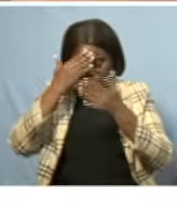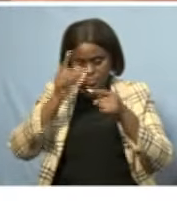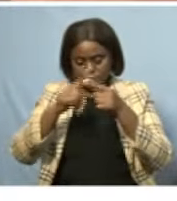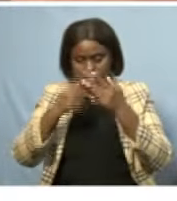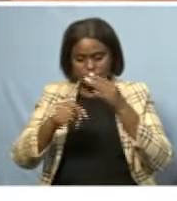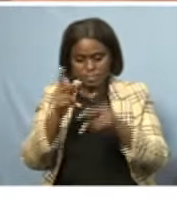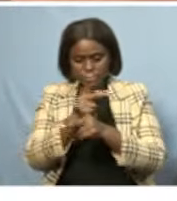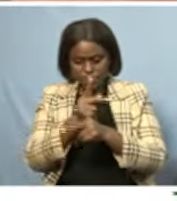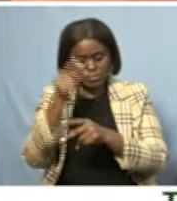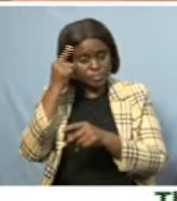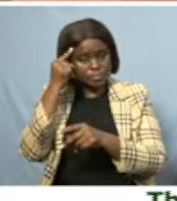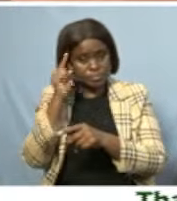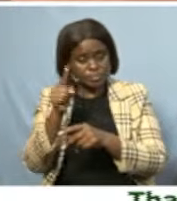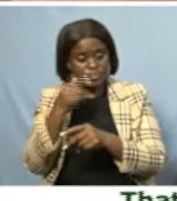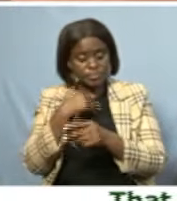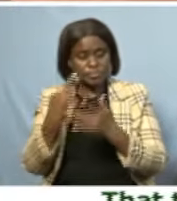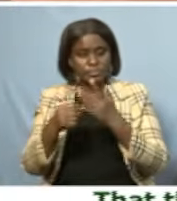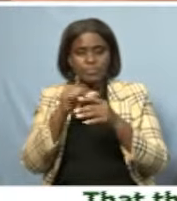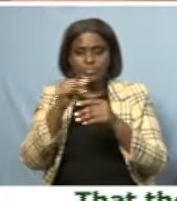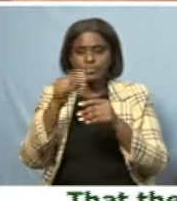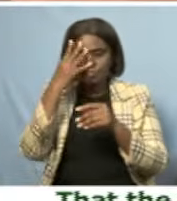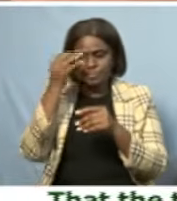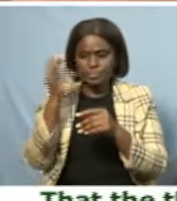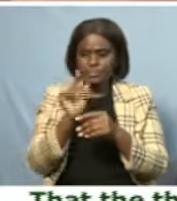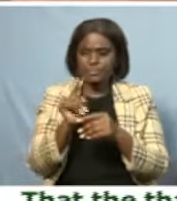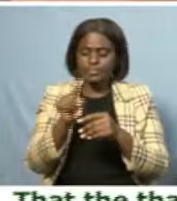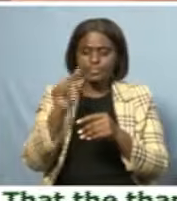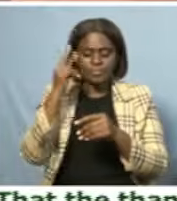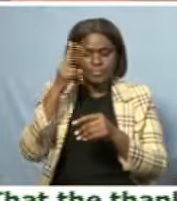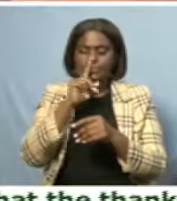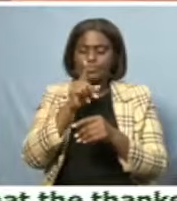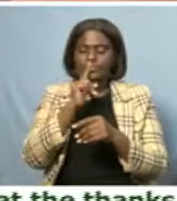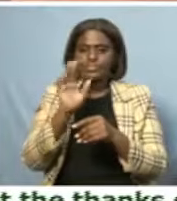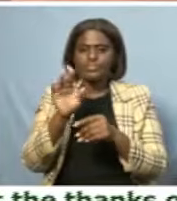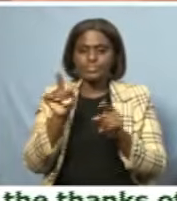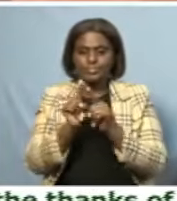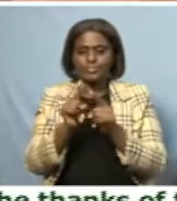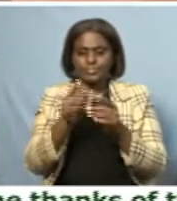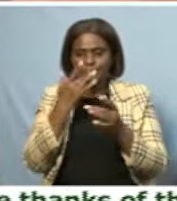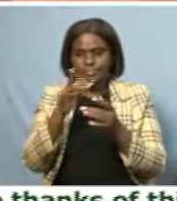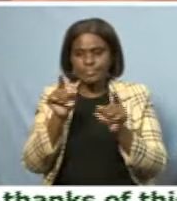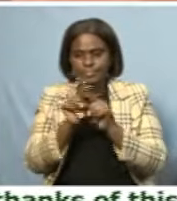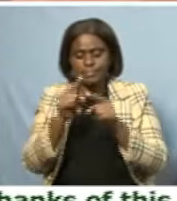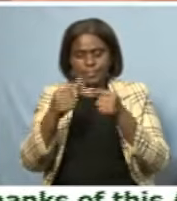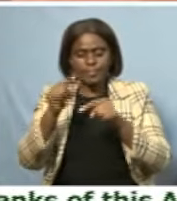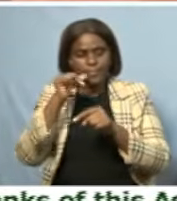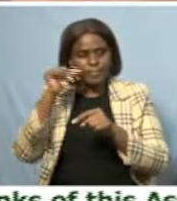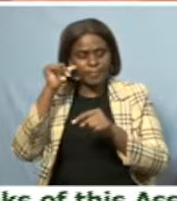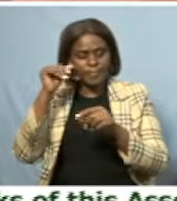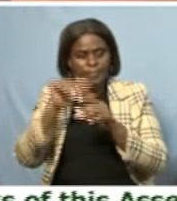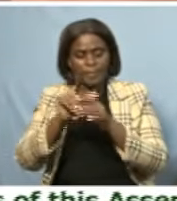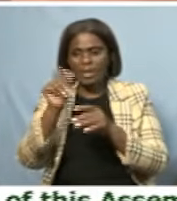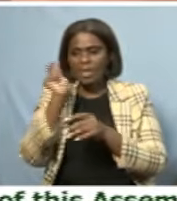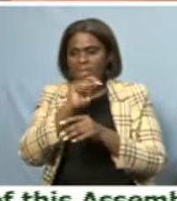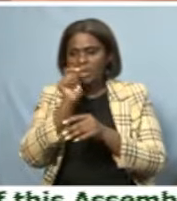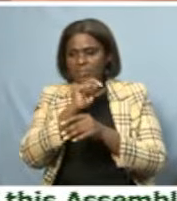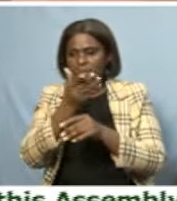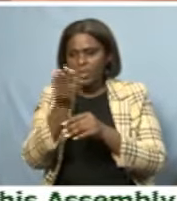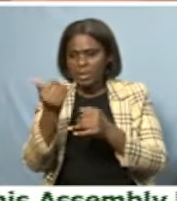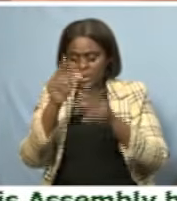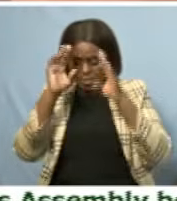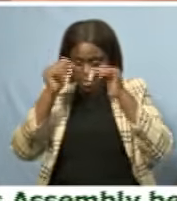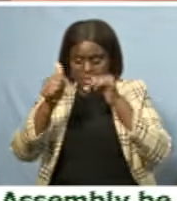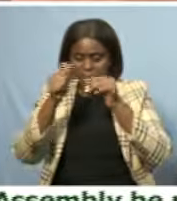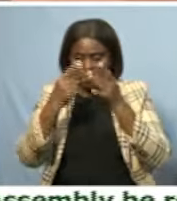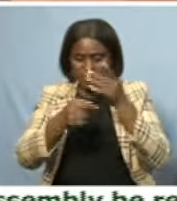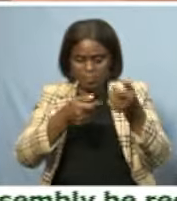a caring government does not ignore this reality. Like it happened yesterday in Kanyama, where the